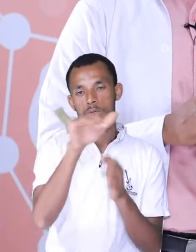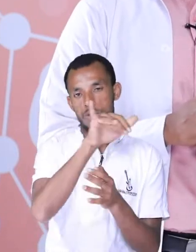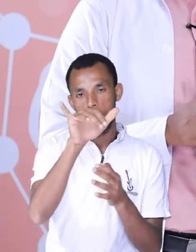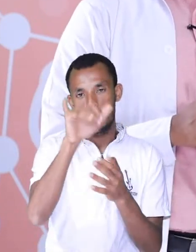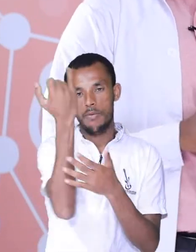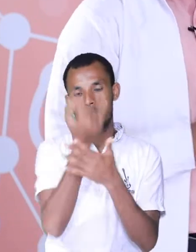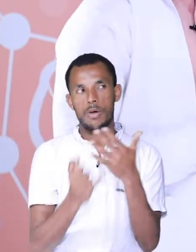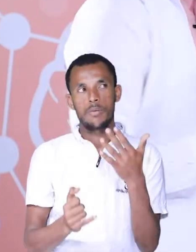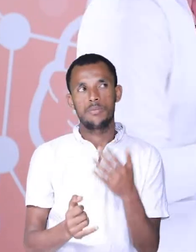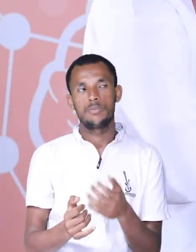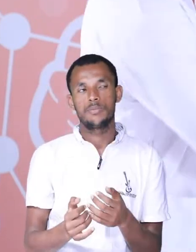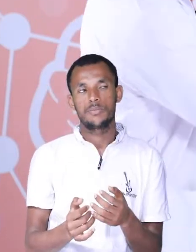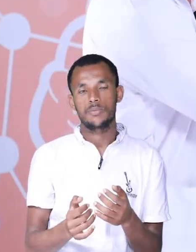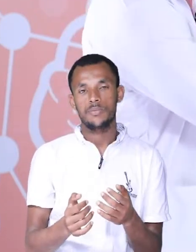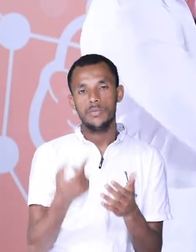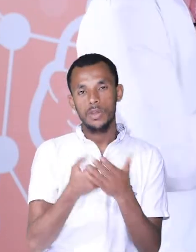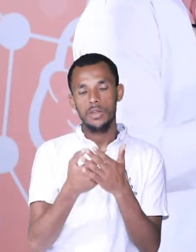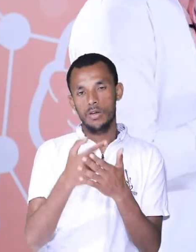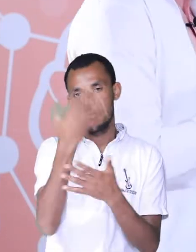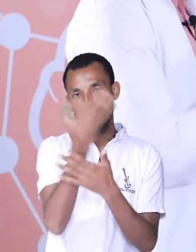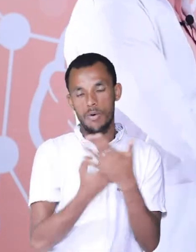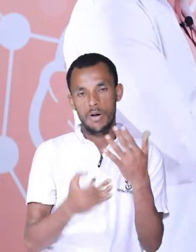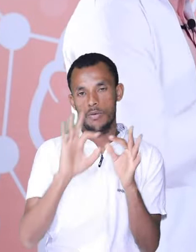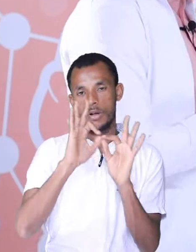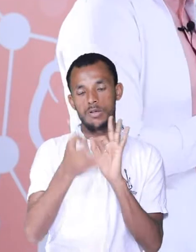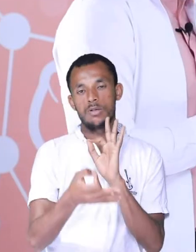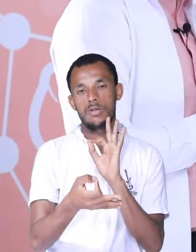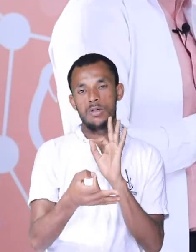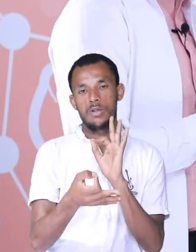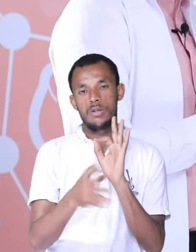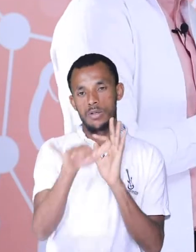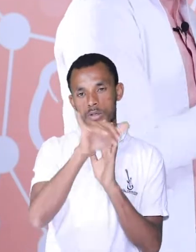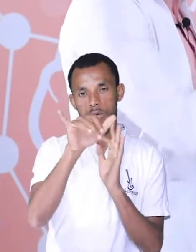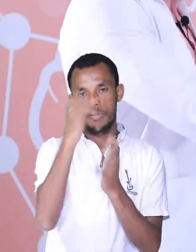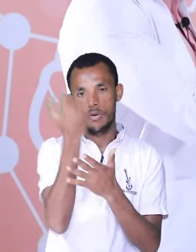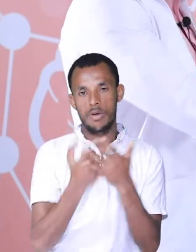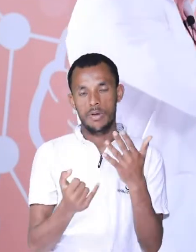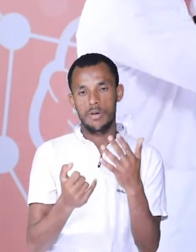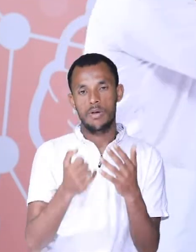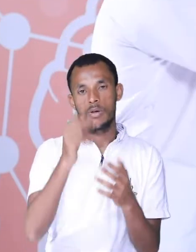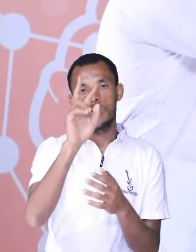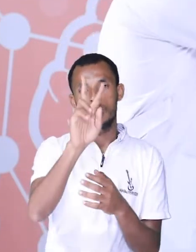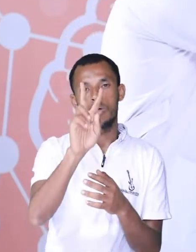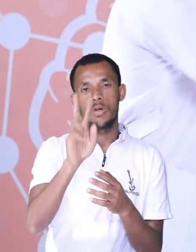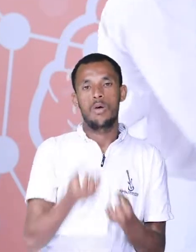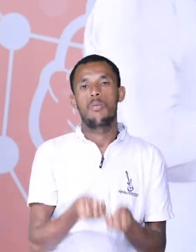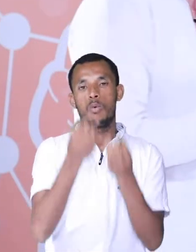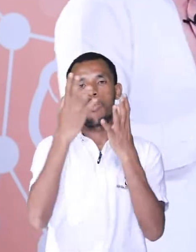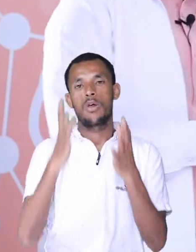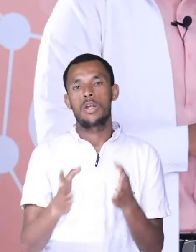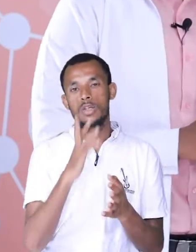similar figure. In the formal definition of similar figure, 2 polygons